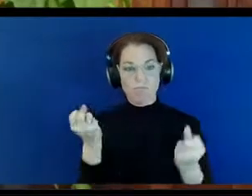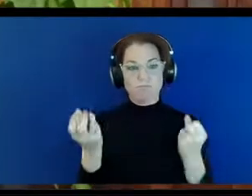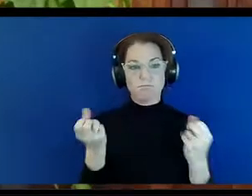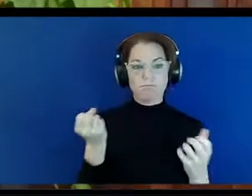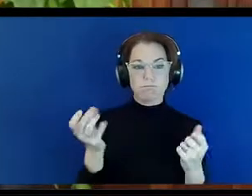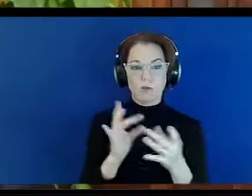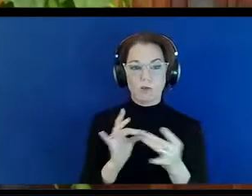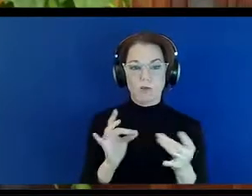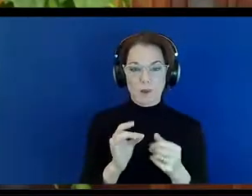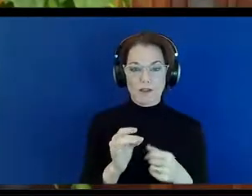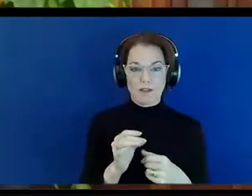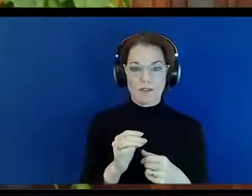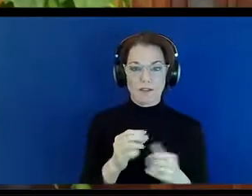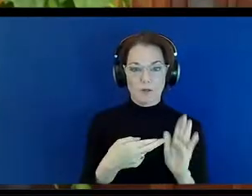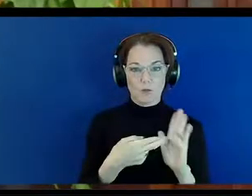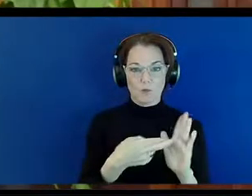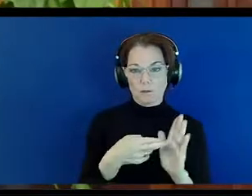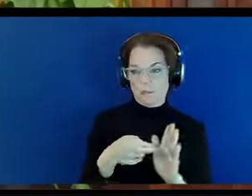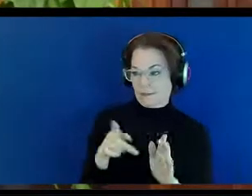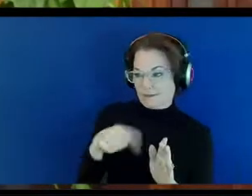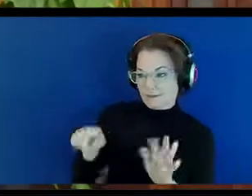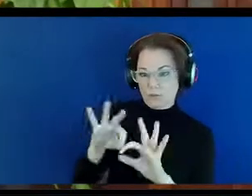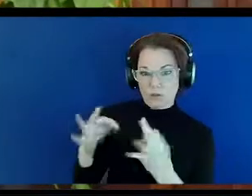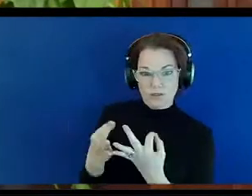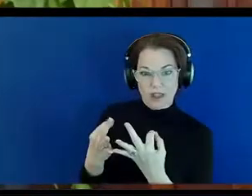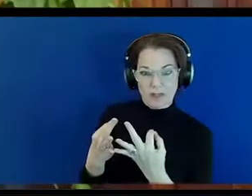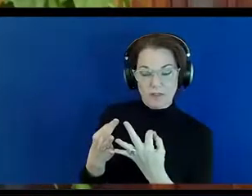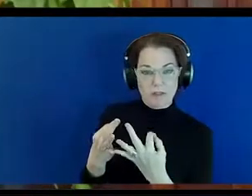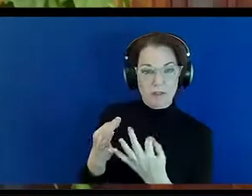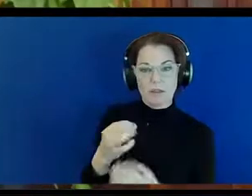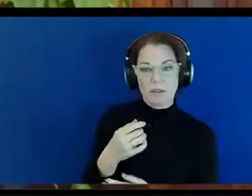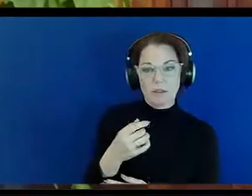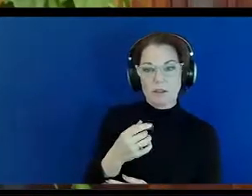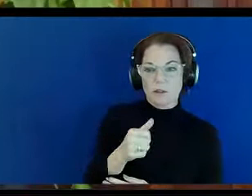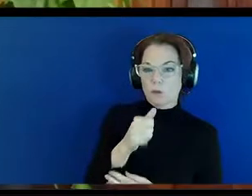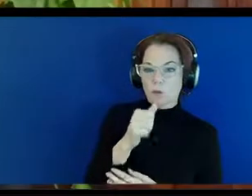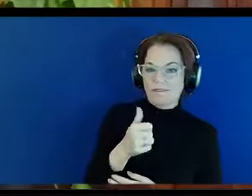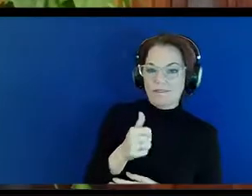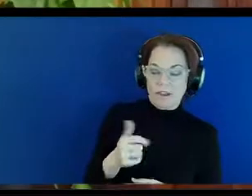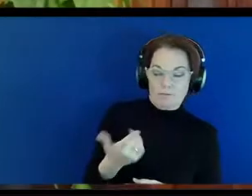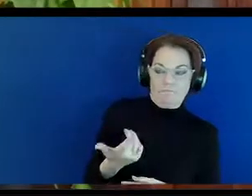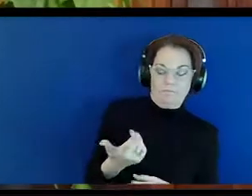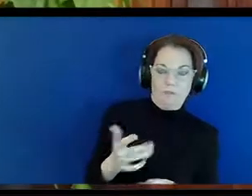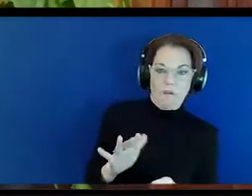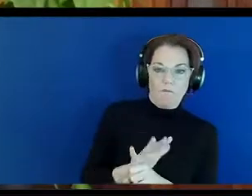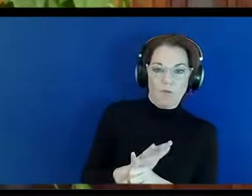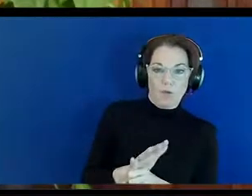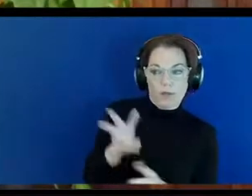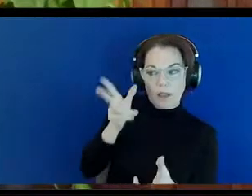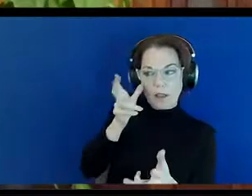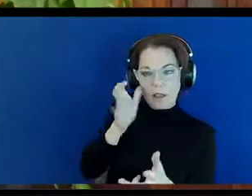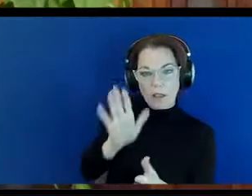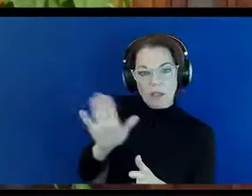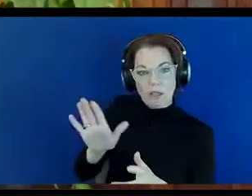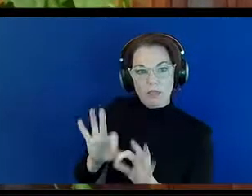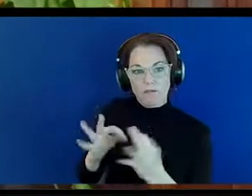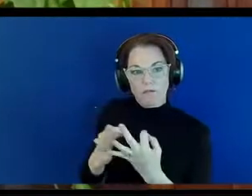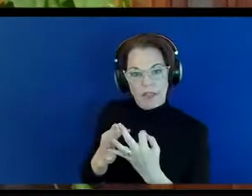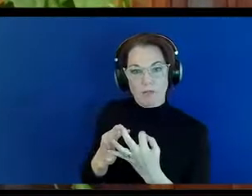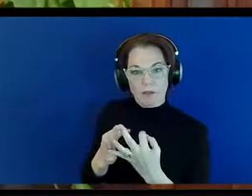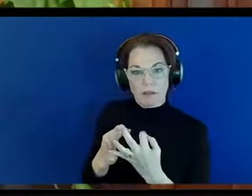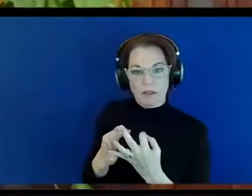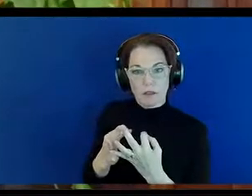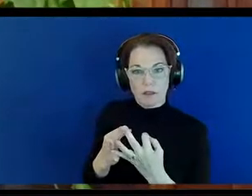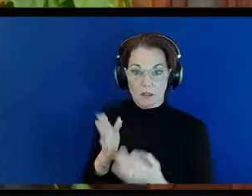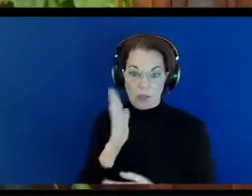those families have not been fully heard yet, but they're about to be, because we're going to get this legislation